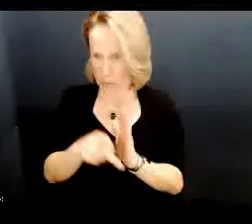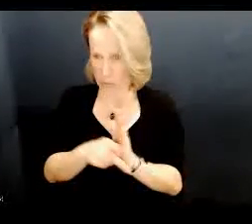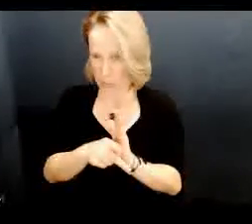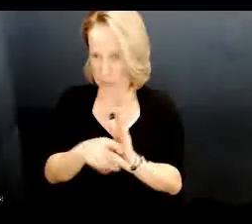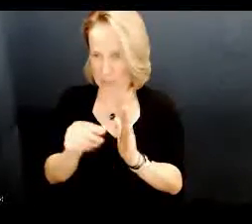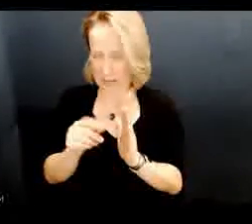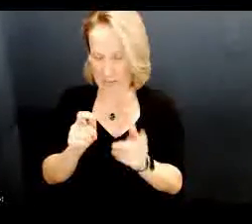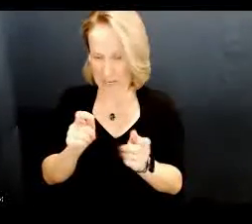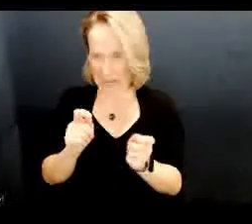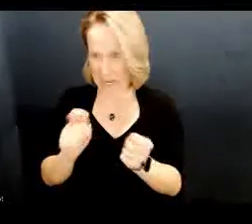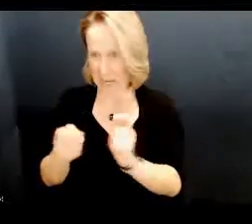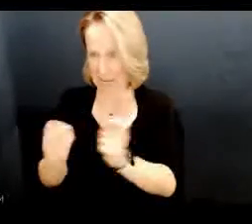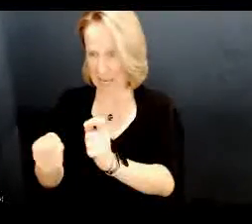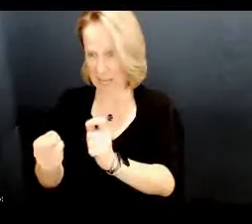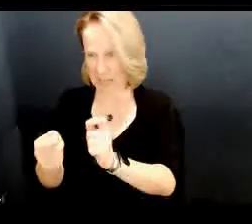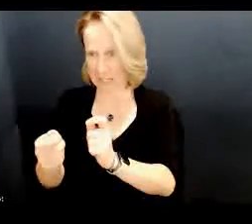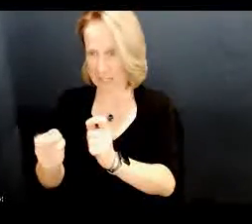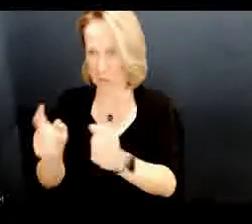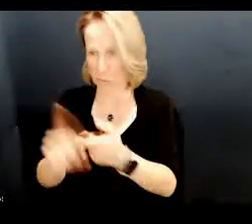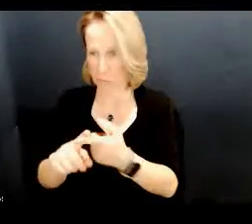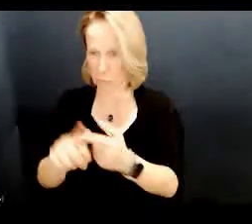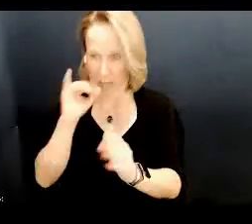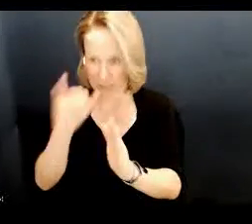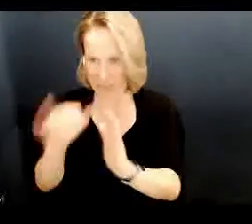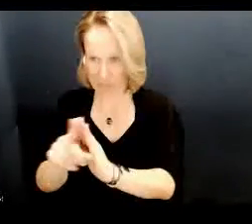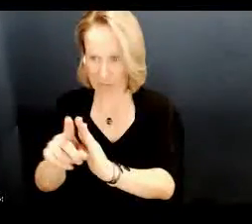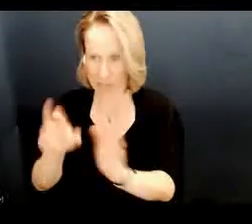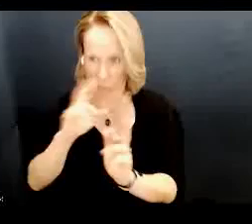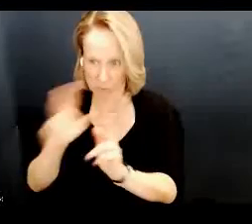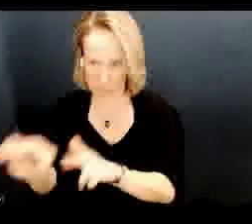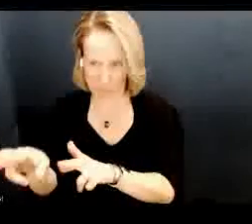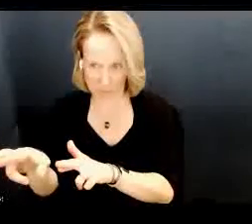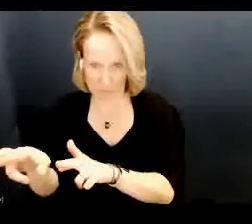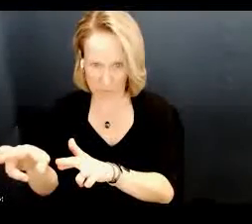that identified response. We can also have